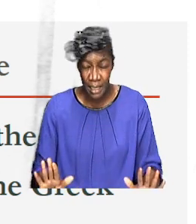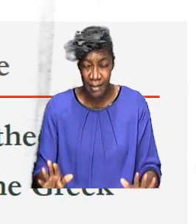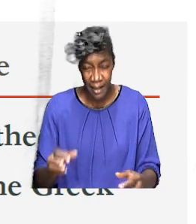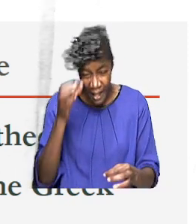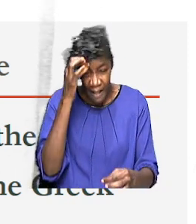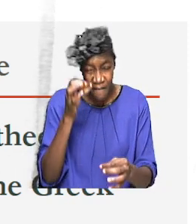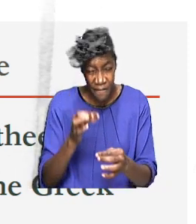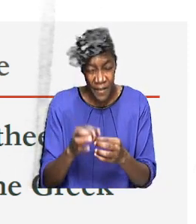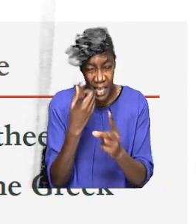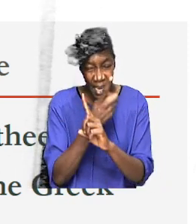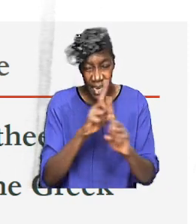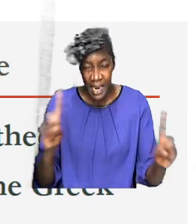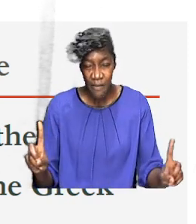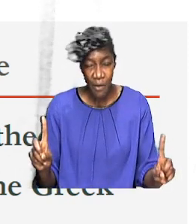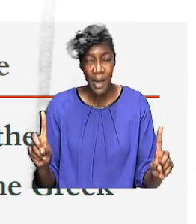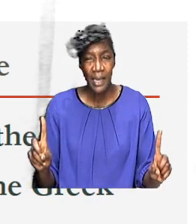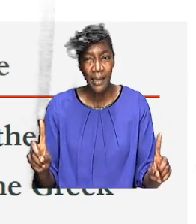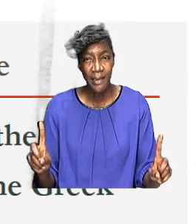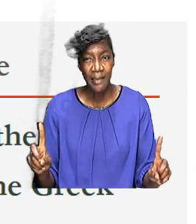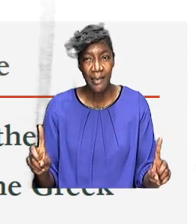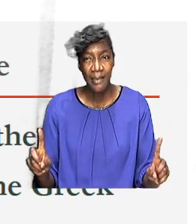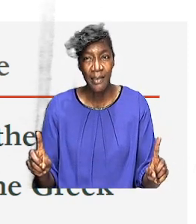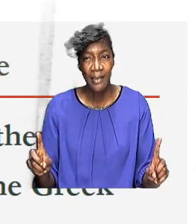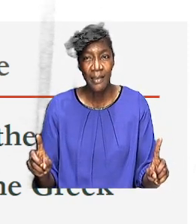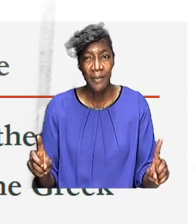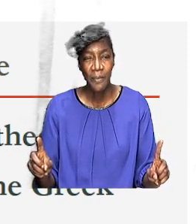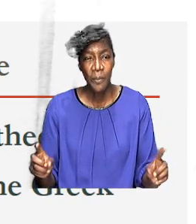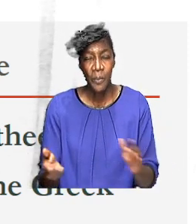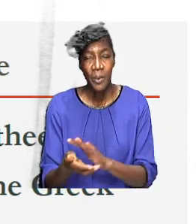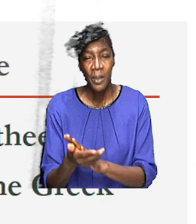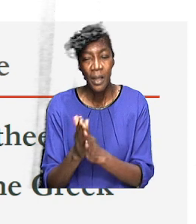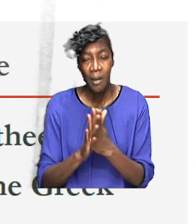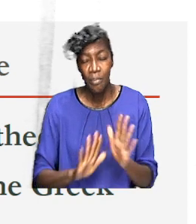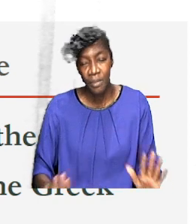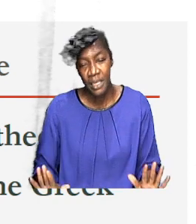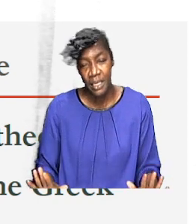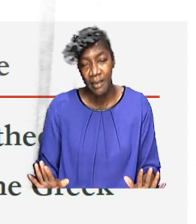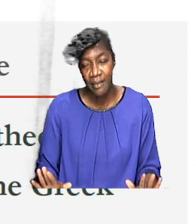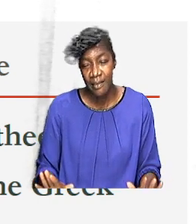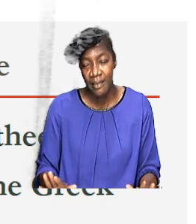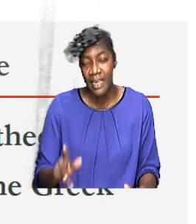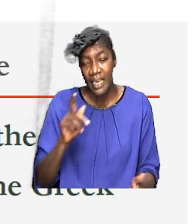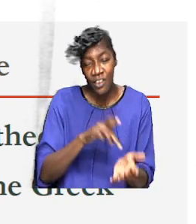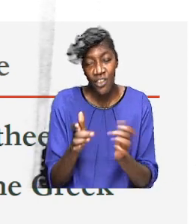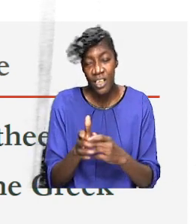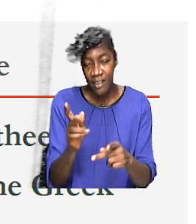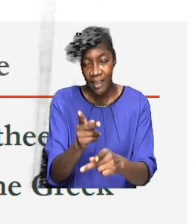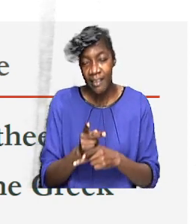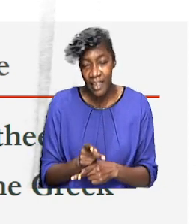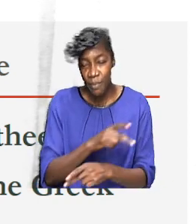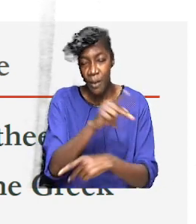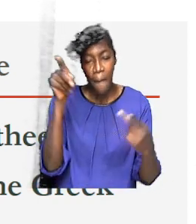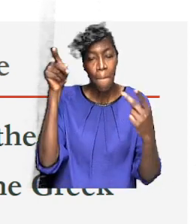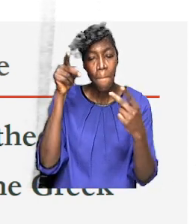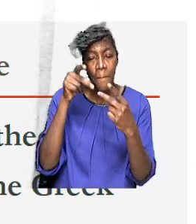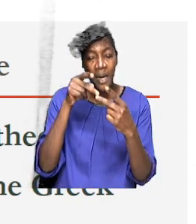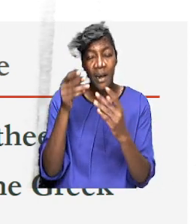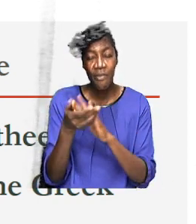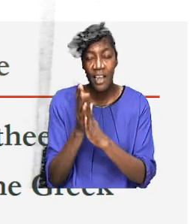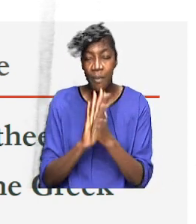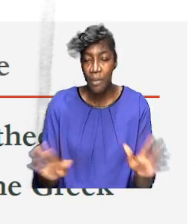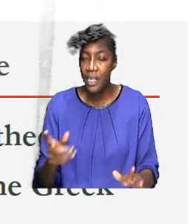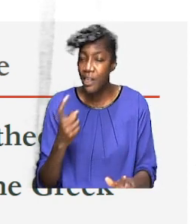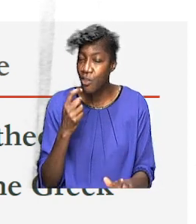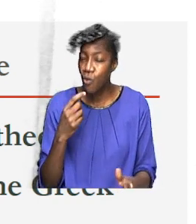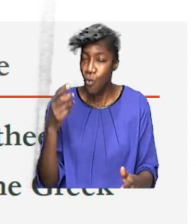deliverance. And then finally, it leaves us in a place of peace. That's what the Bible says. He will keep us in perfect peace whose